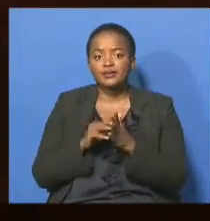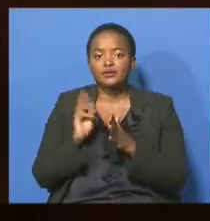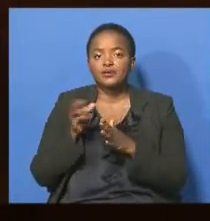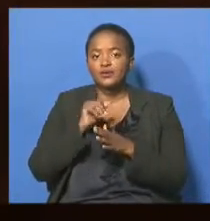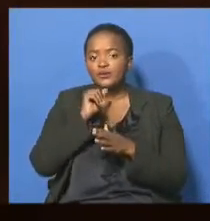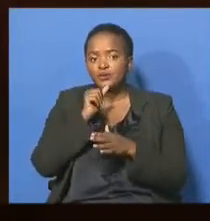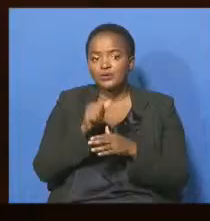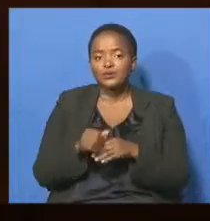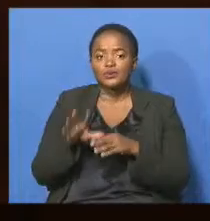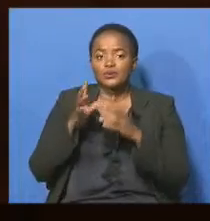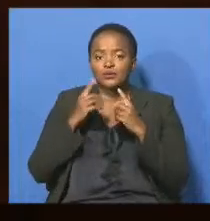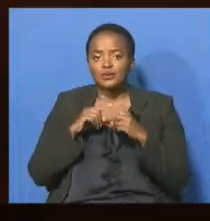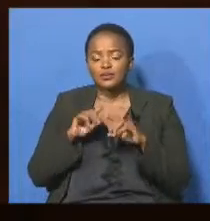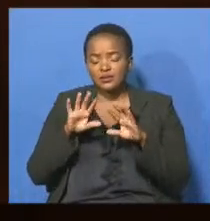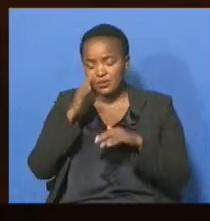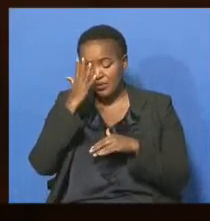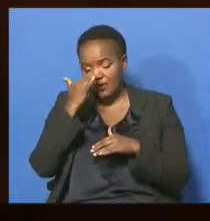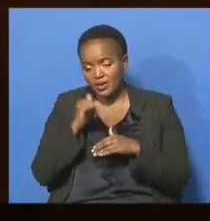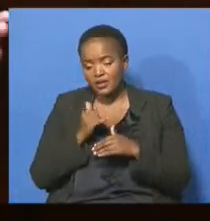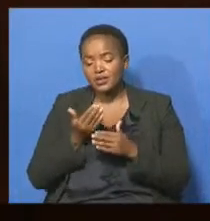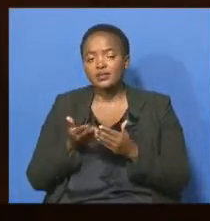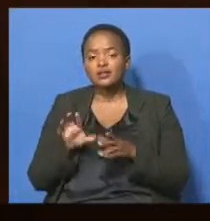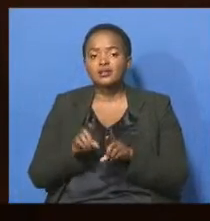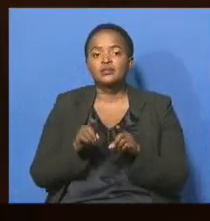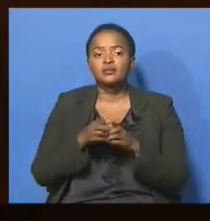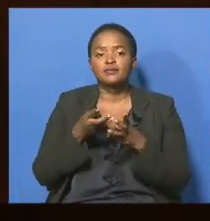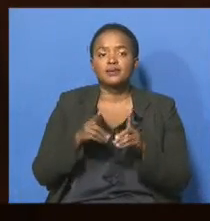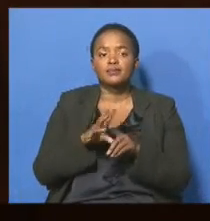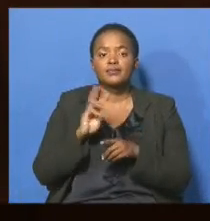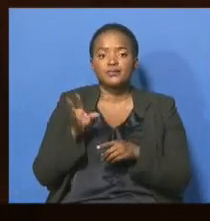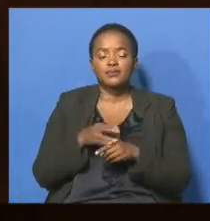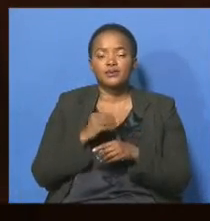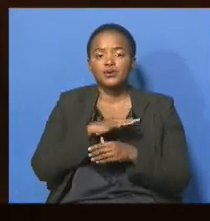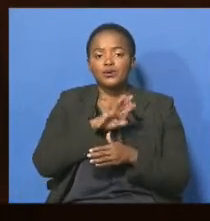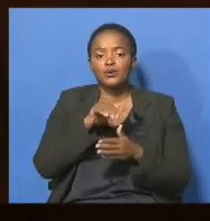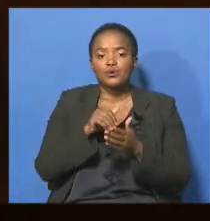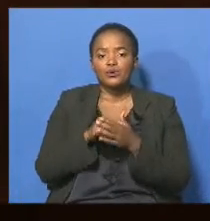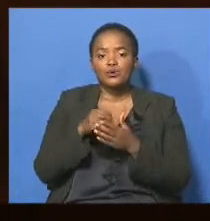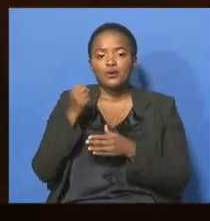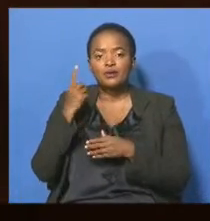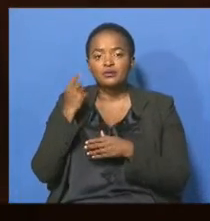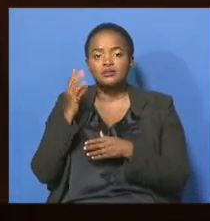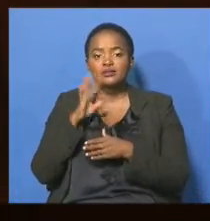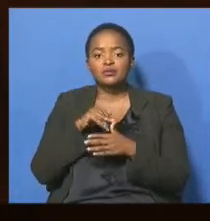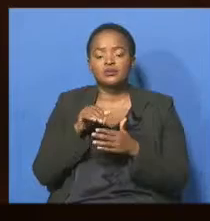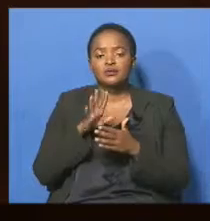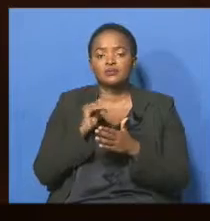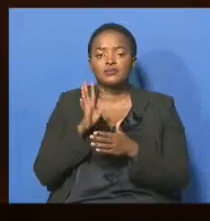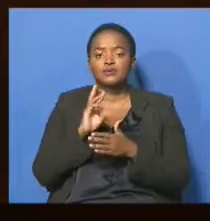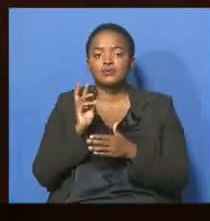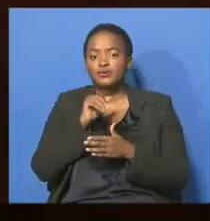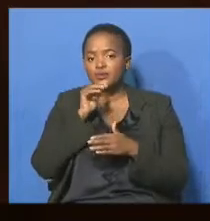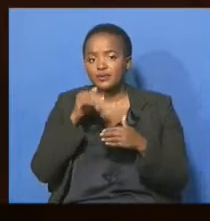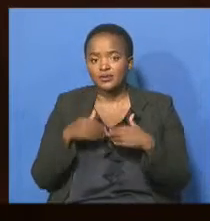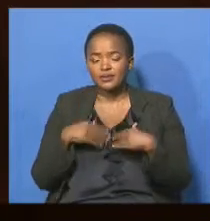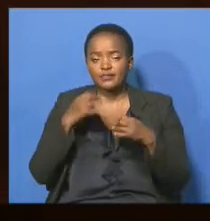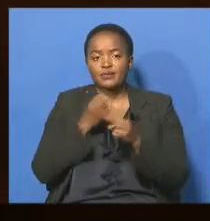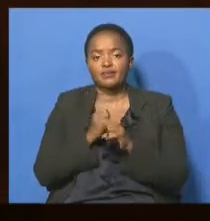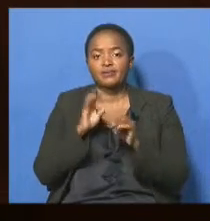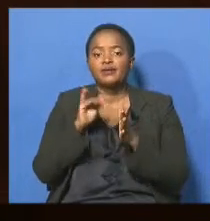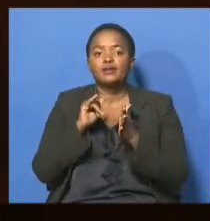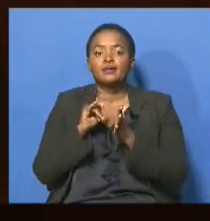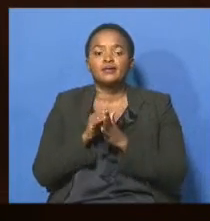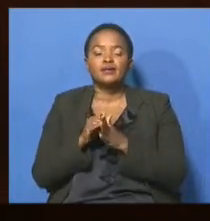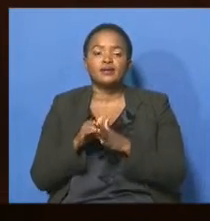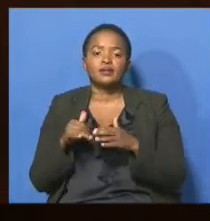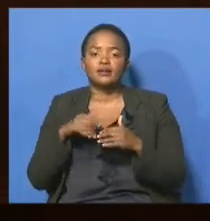go into why things were like that. I think we all appreciate we had not gained independence. So there was quite some